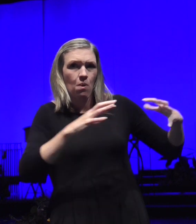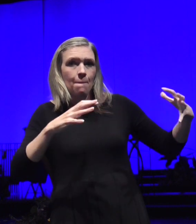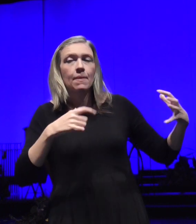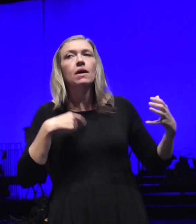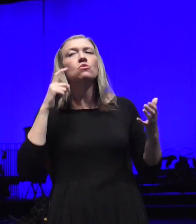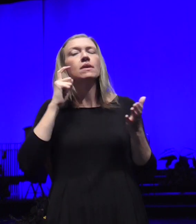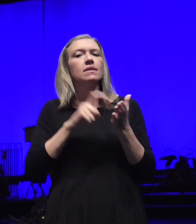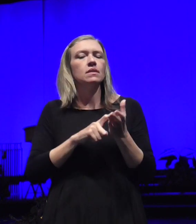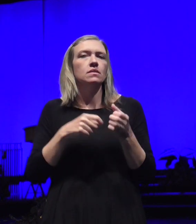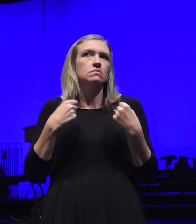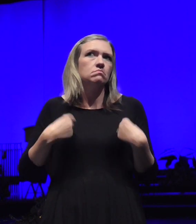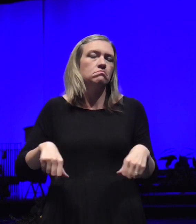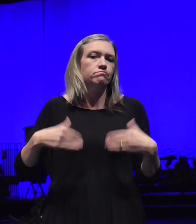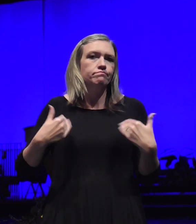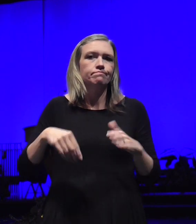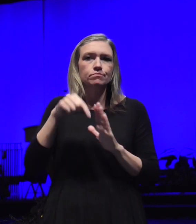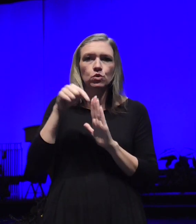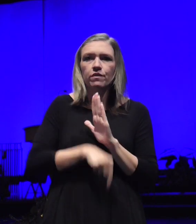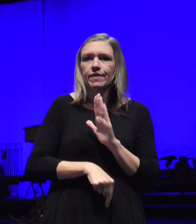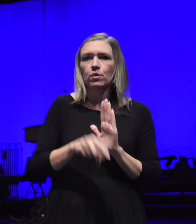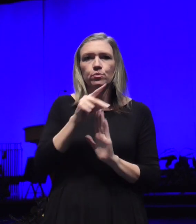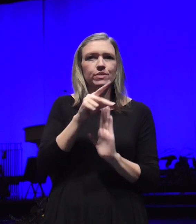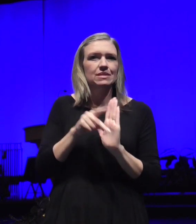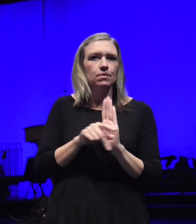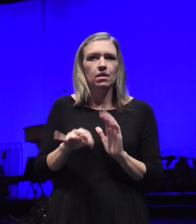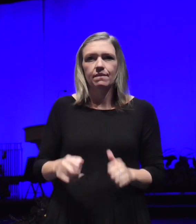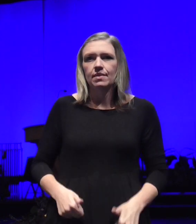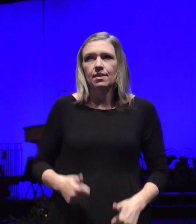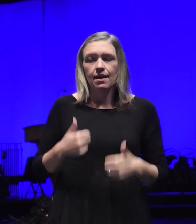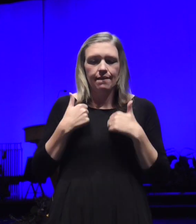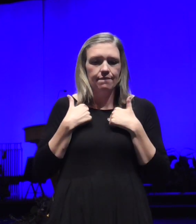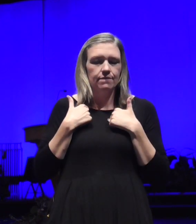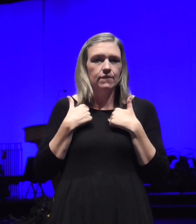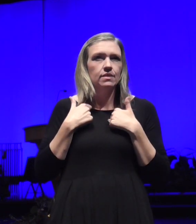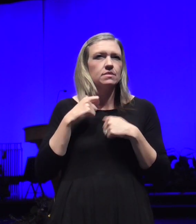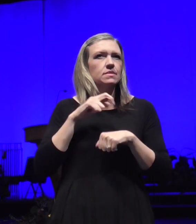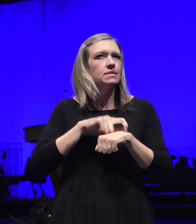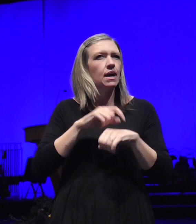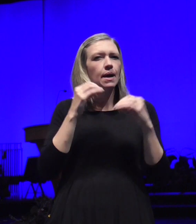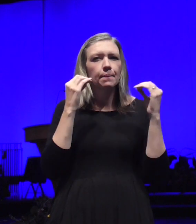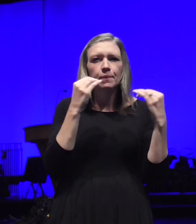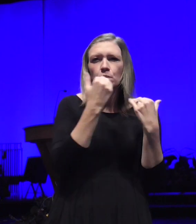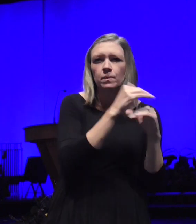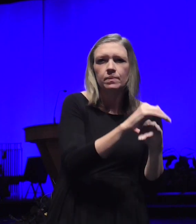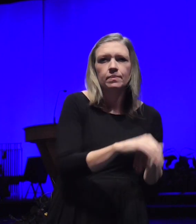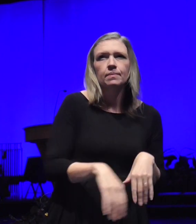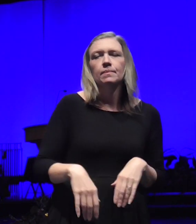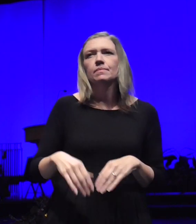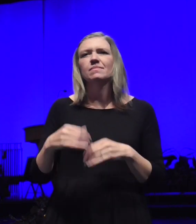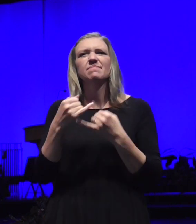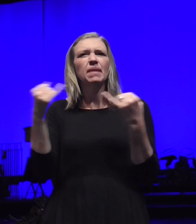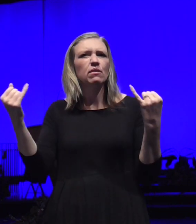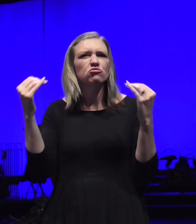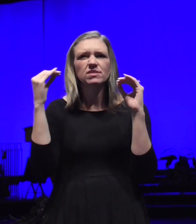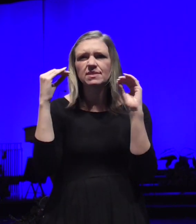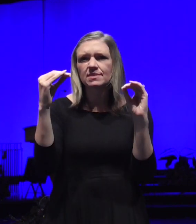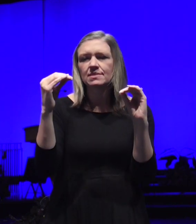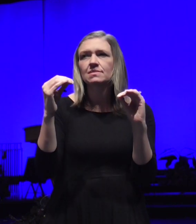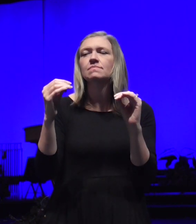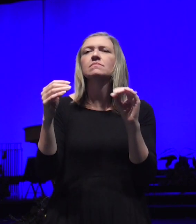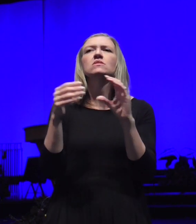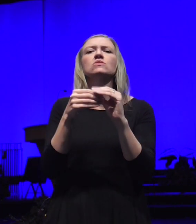of life. This principle, timeless, boundless, speaks in the